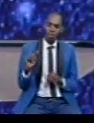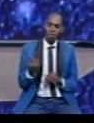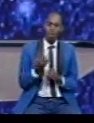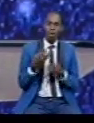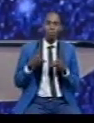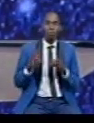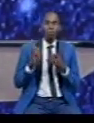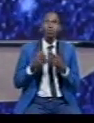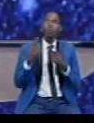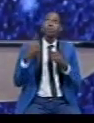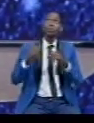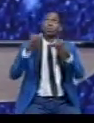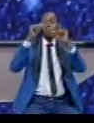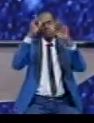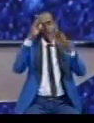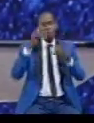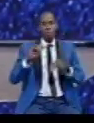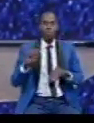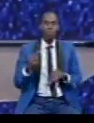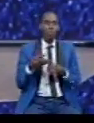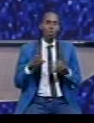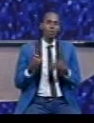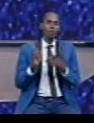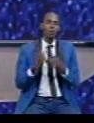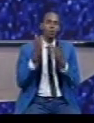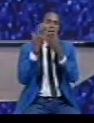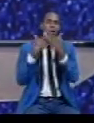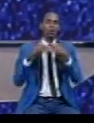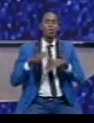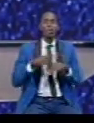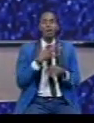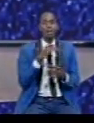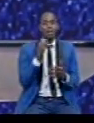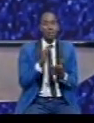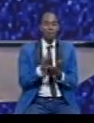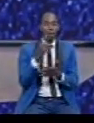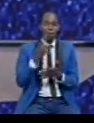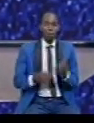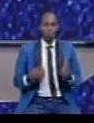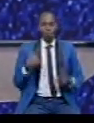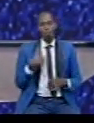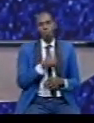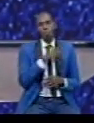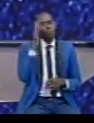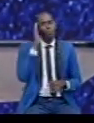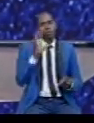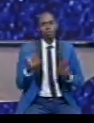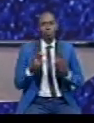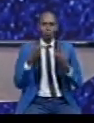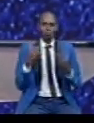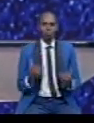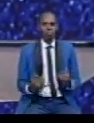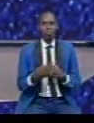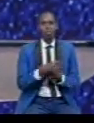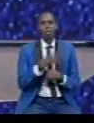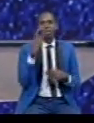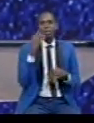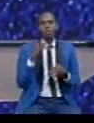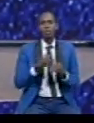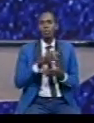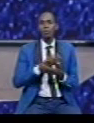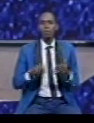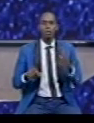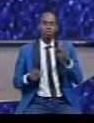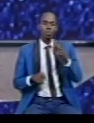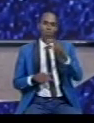the Father, the only way to heaven. And that's what we're to do today. Then in verse 29,